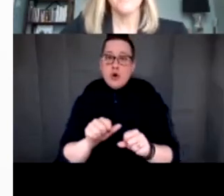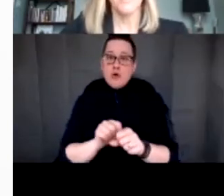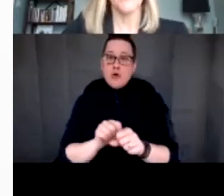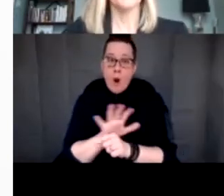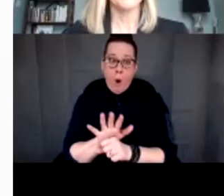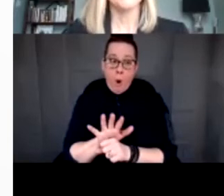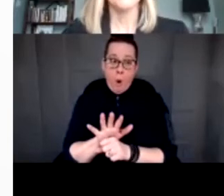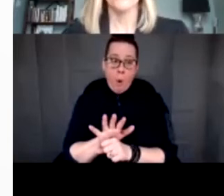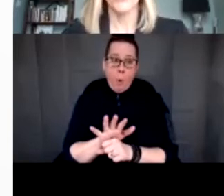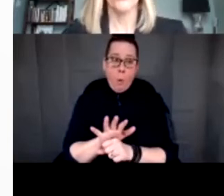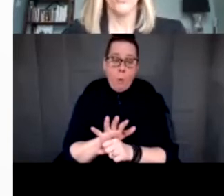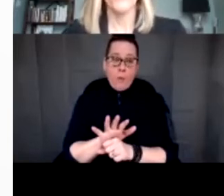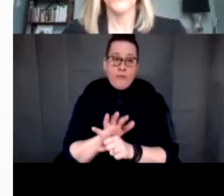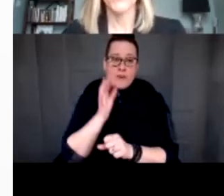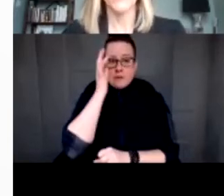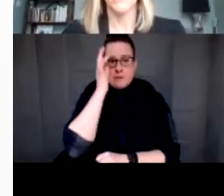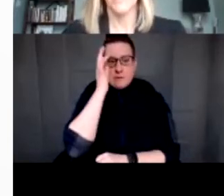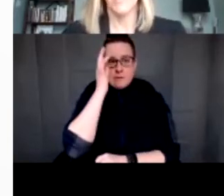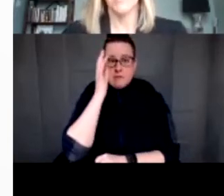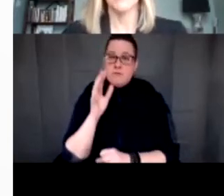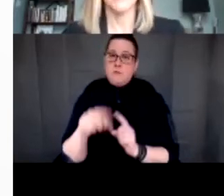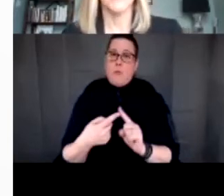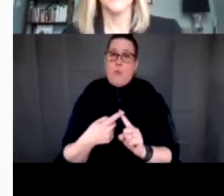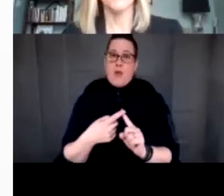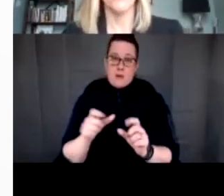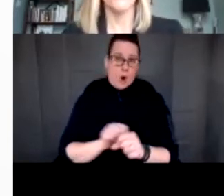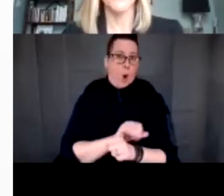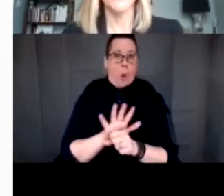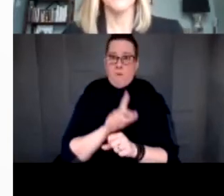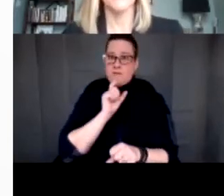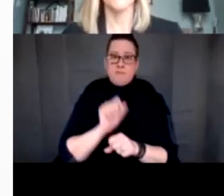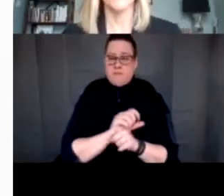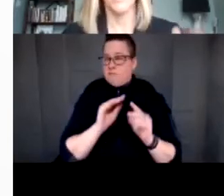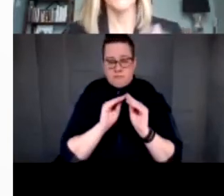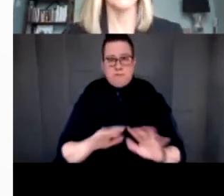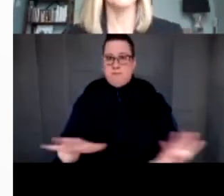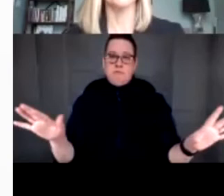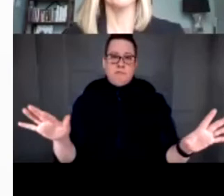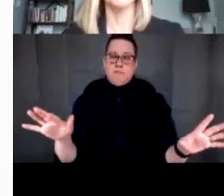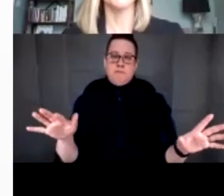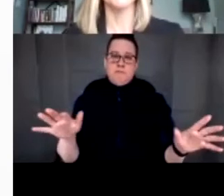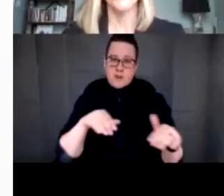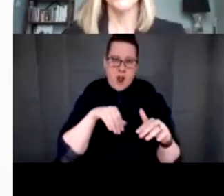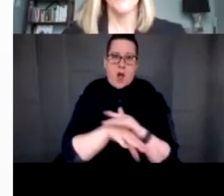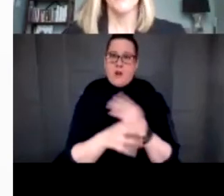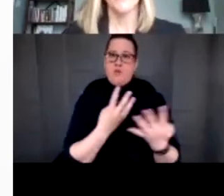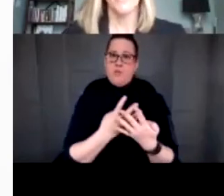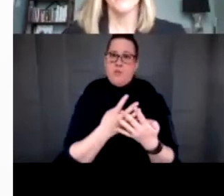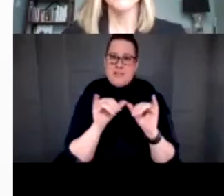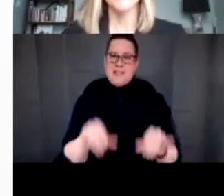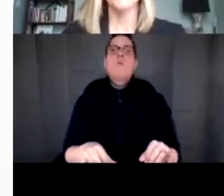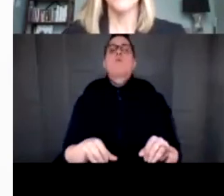upon year when COVID was really involved in got into the prisons, you